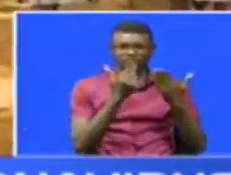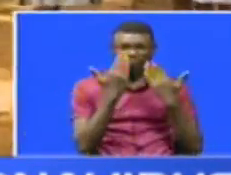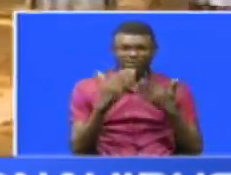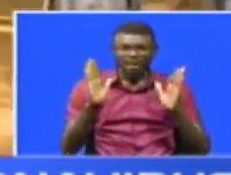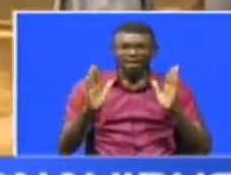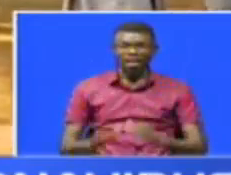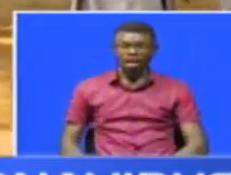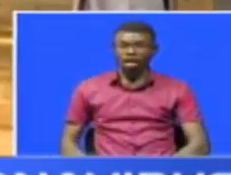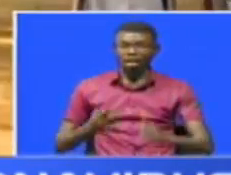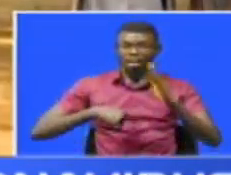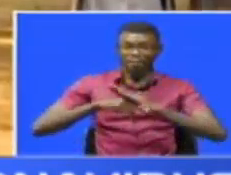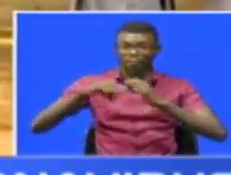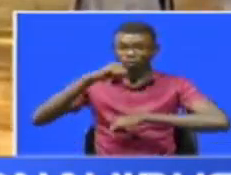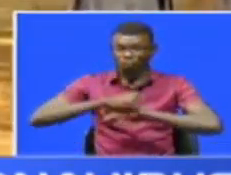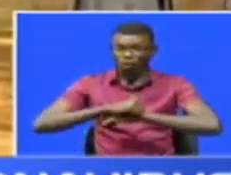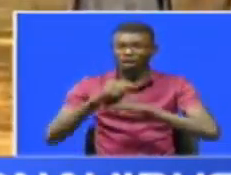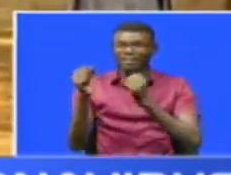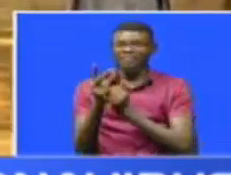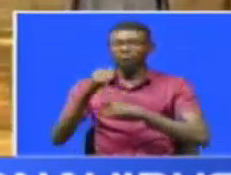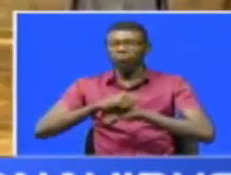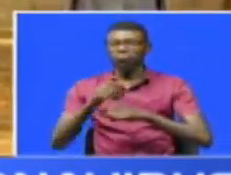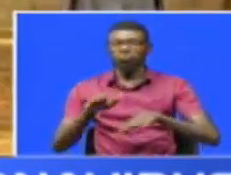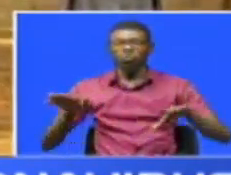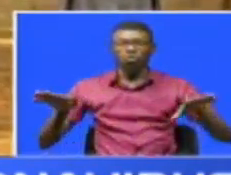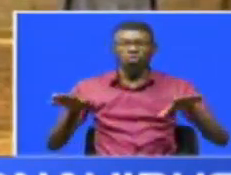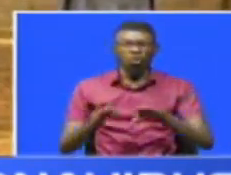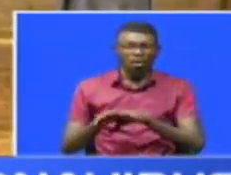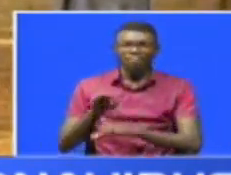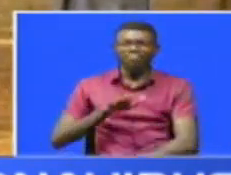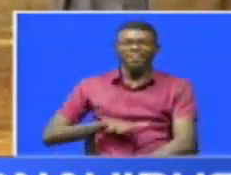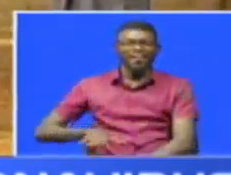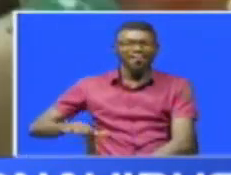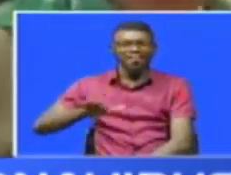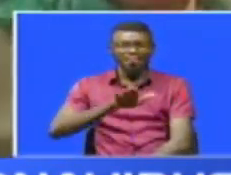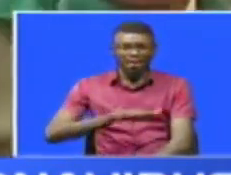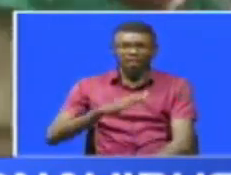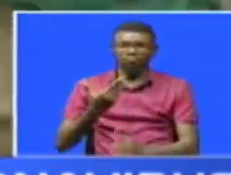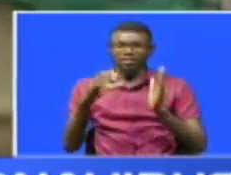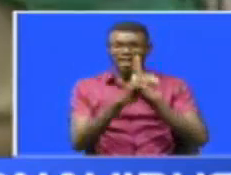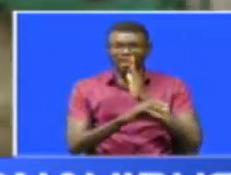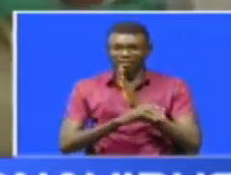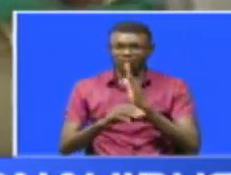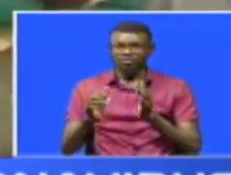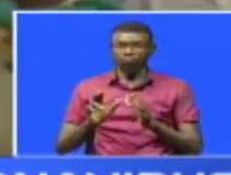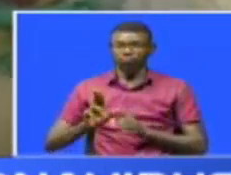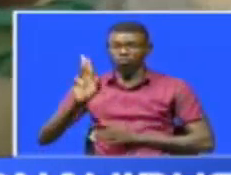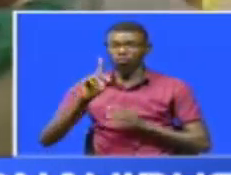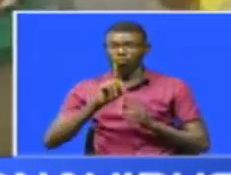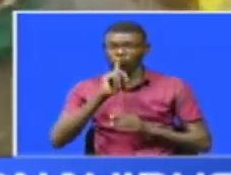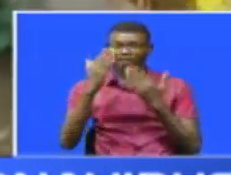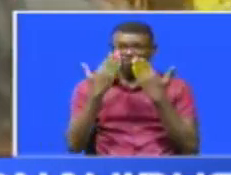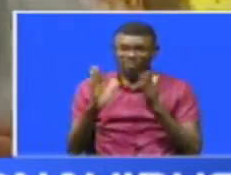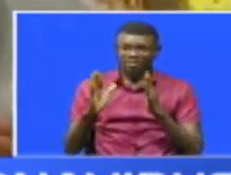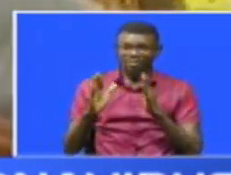All day primary and secondary schools have closed across the country following President Uhuru Kenyatta's directive. In Eldoret, Hill